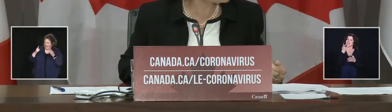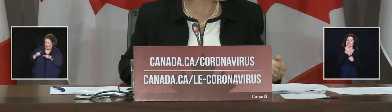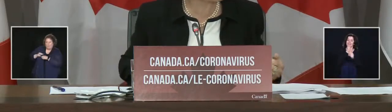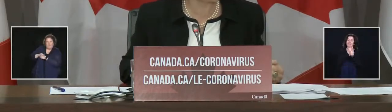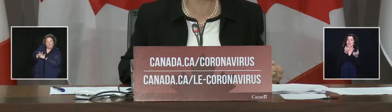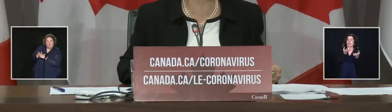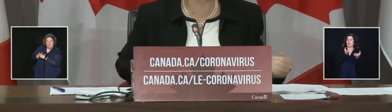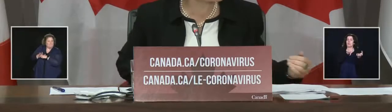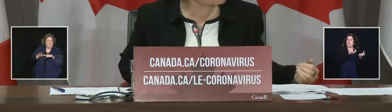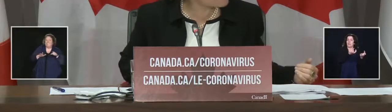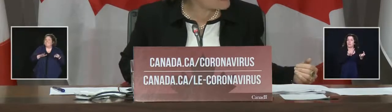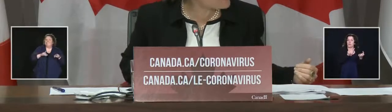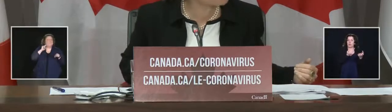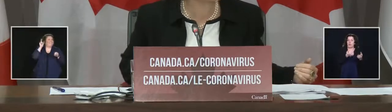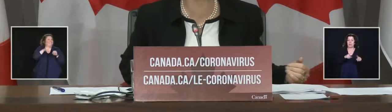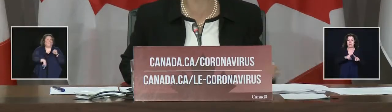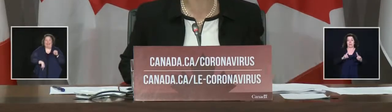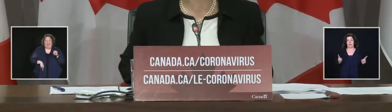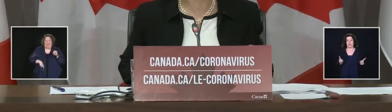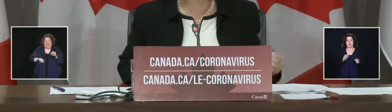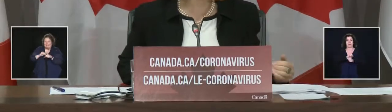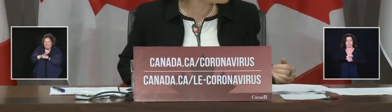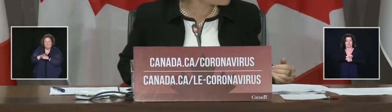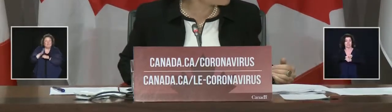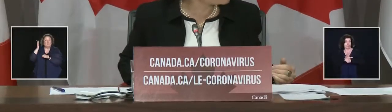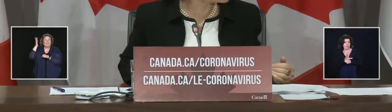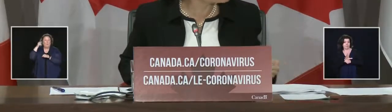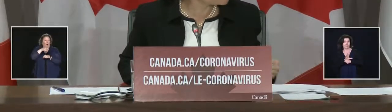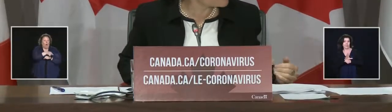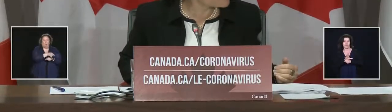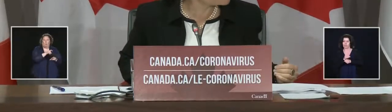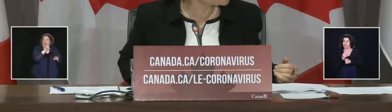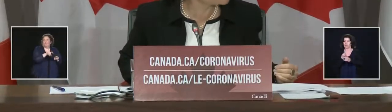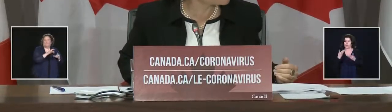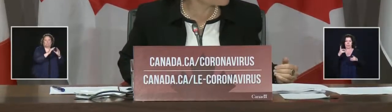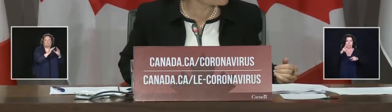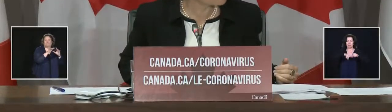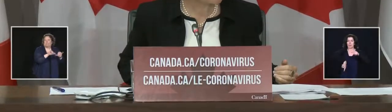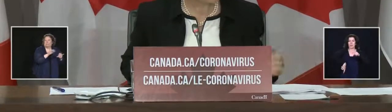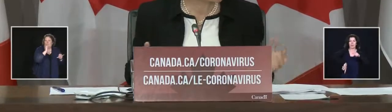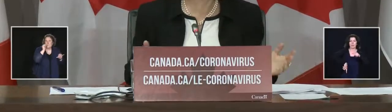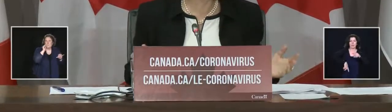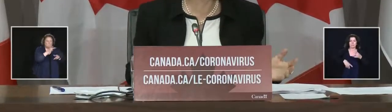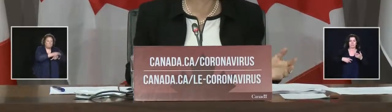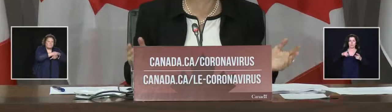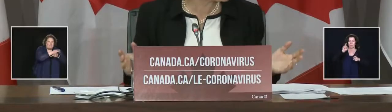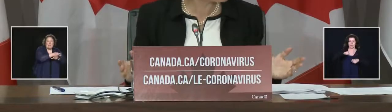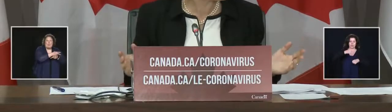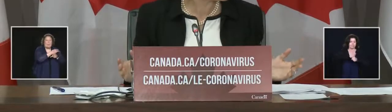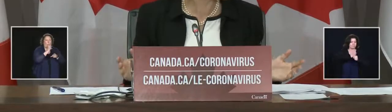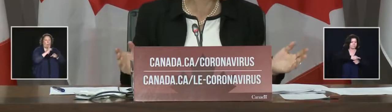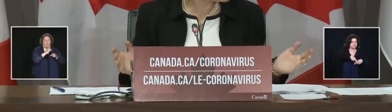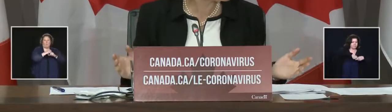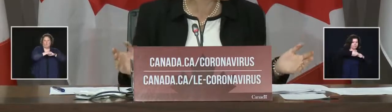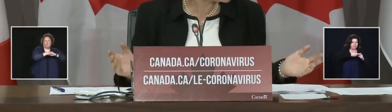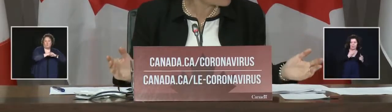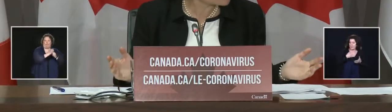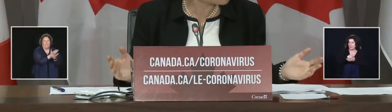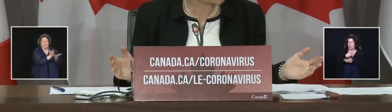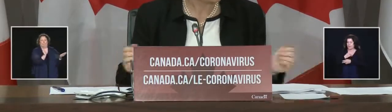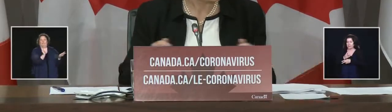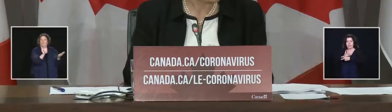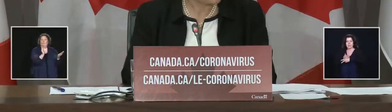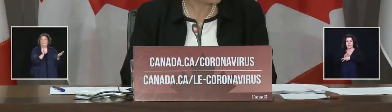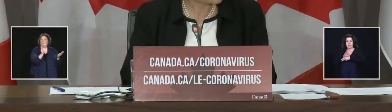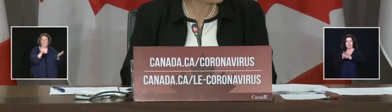work, either because they're taking care of people, protecting their neighbors by not going out when they're ill, or simply because we've lost a lot of